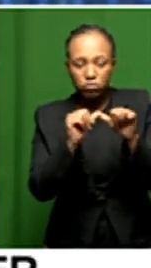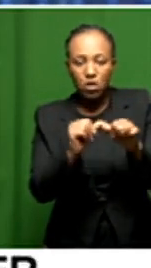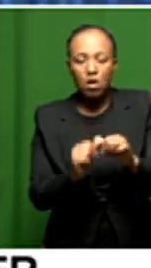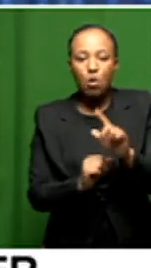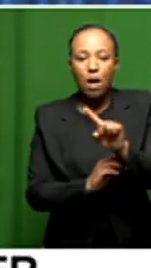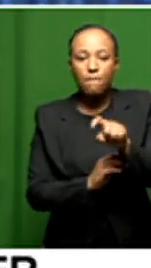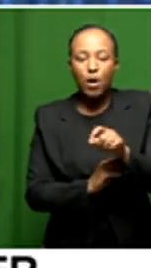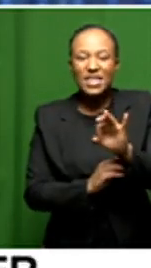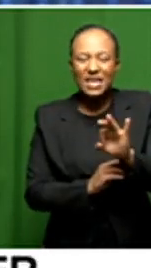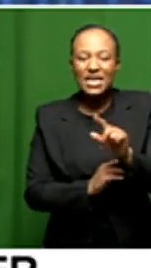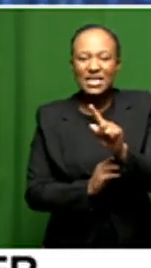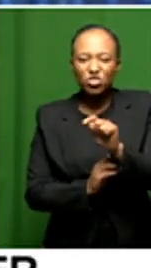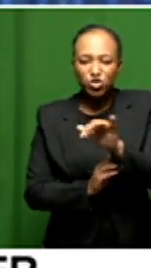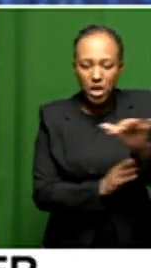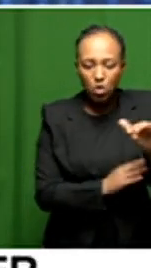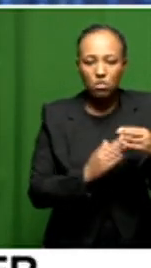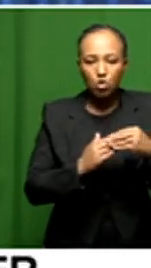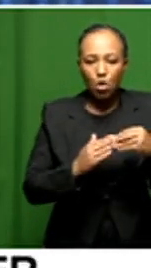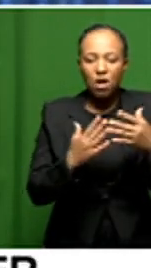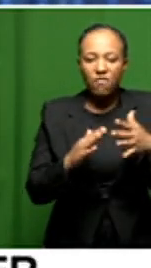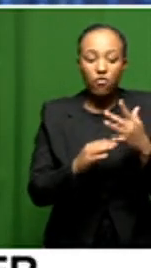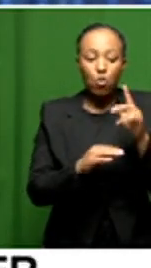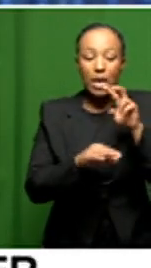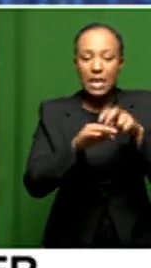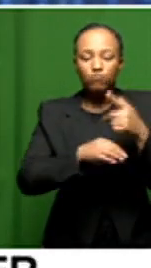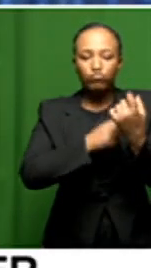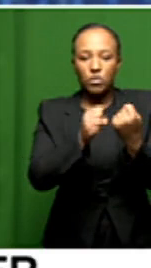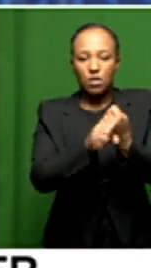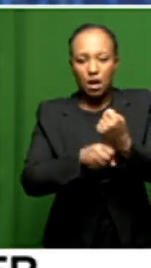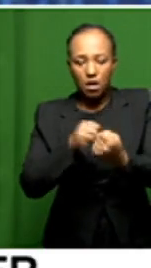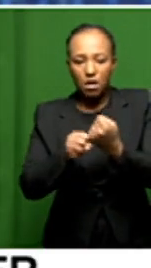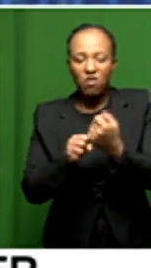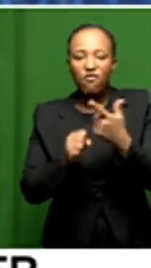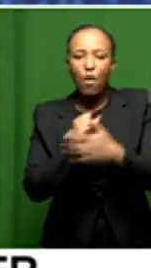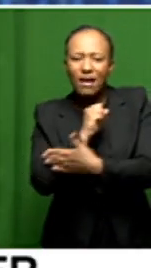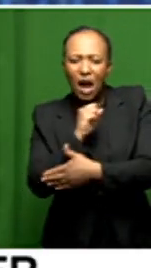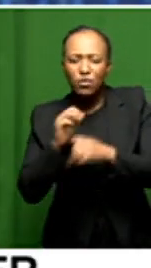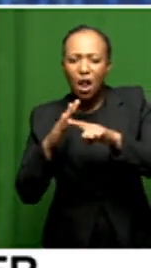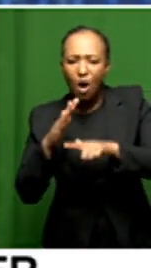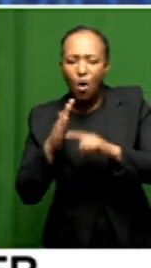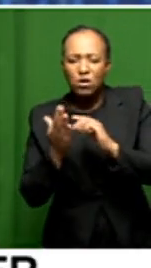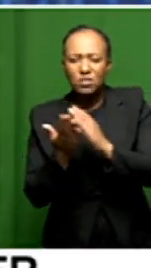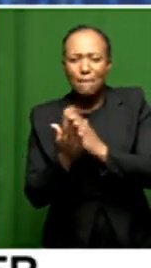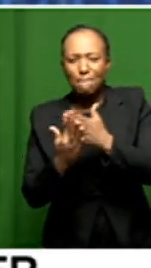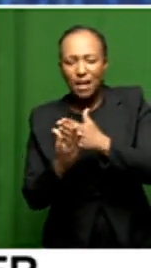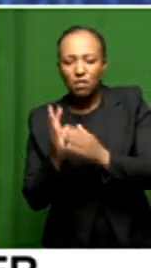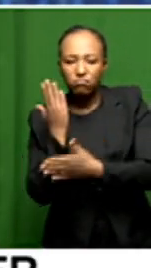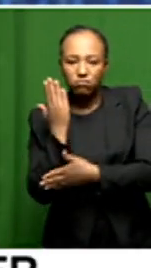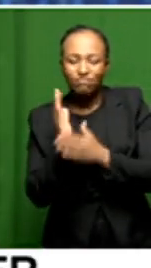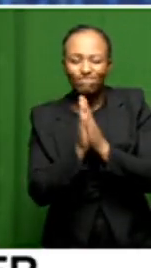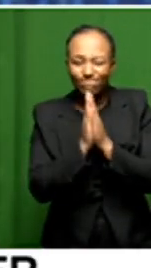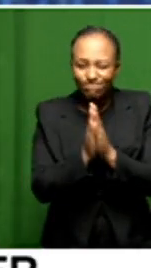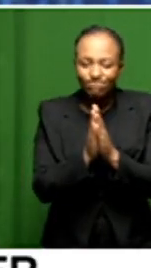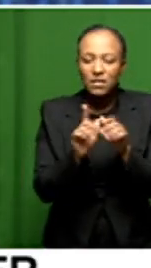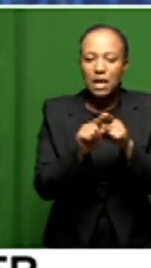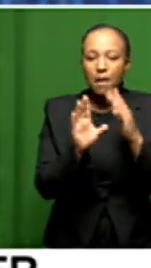$1.2 trillion required annually for social protection floors in low and middle-income countries, urging the public